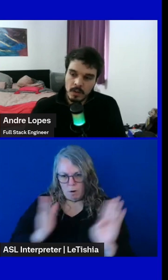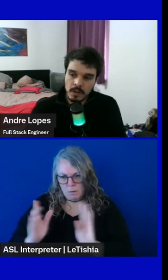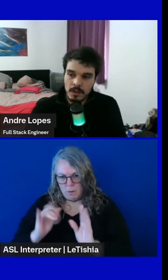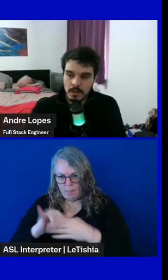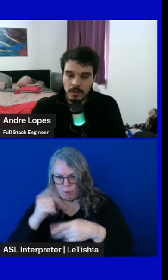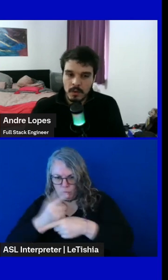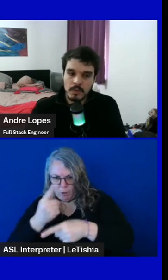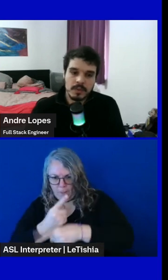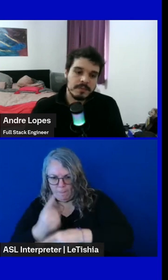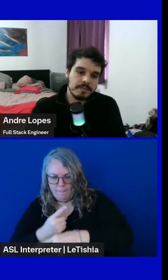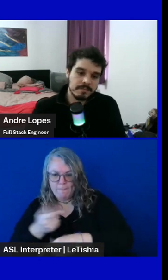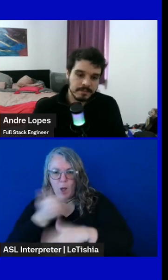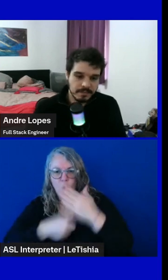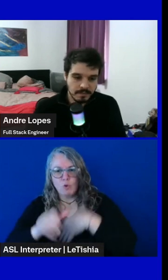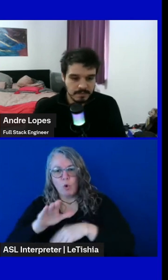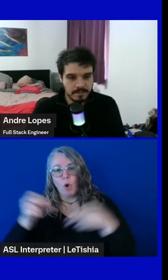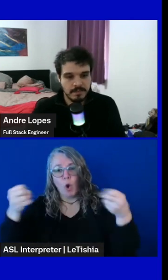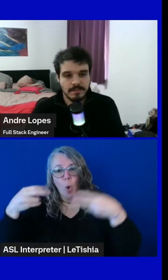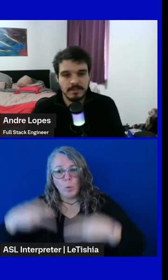under your code.